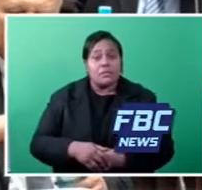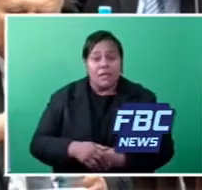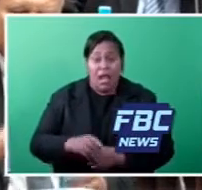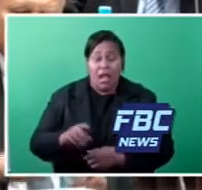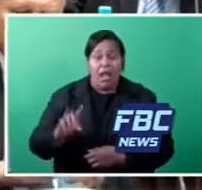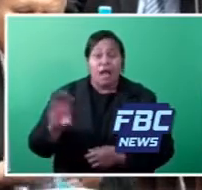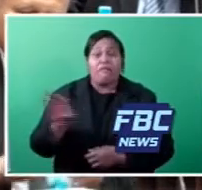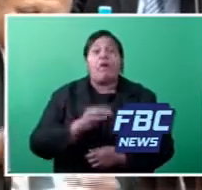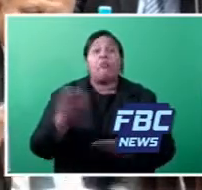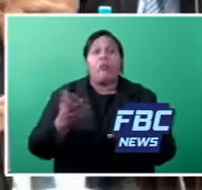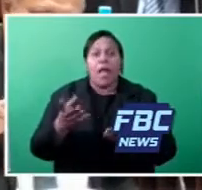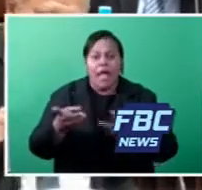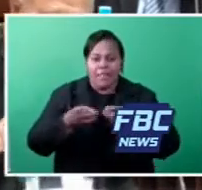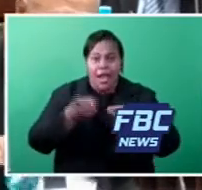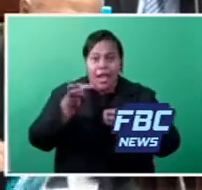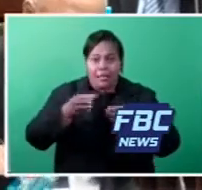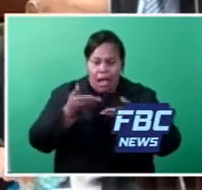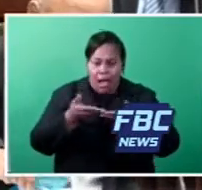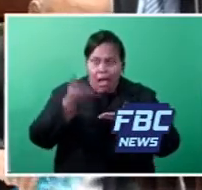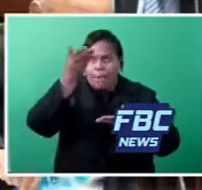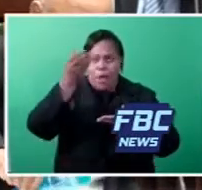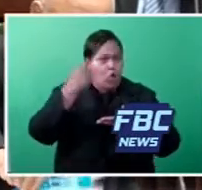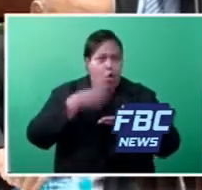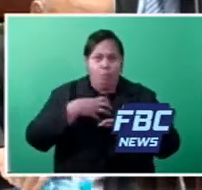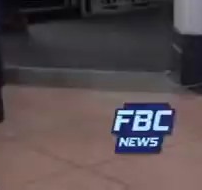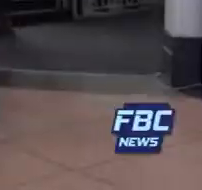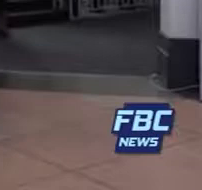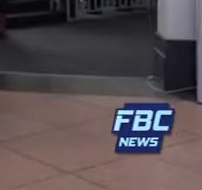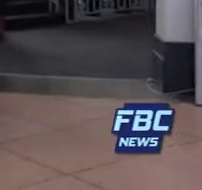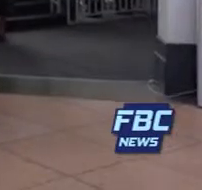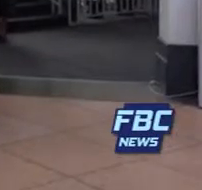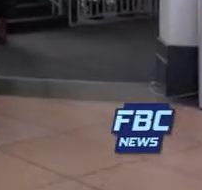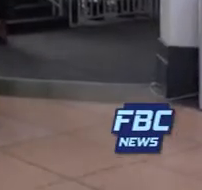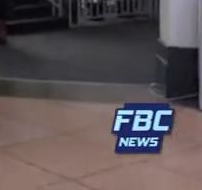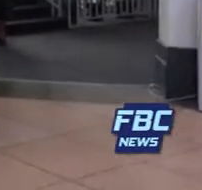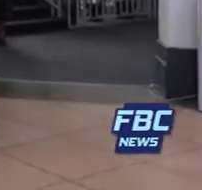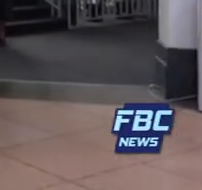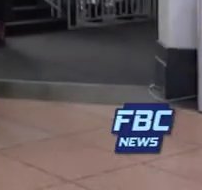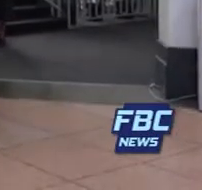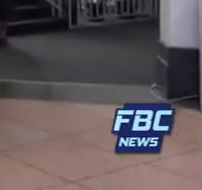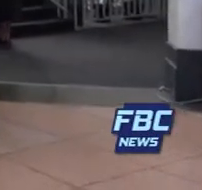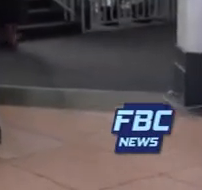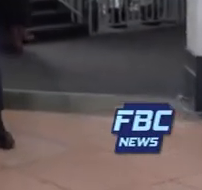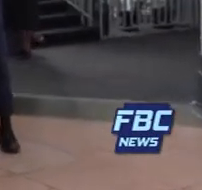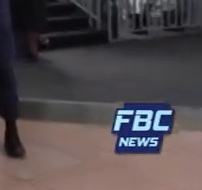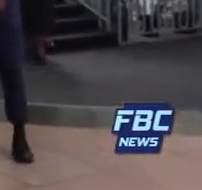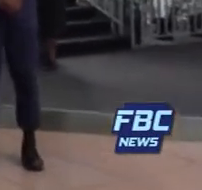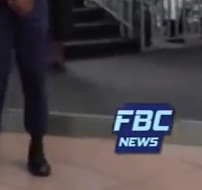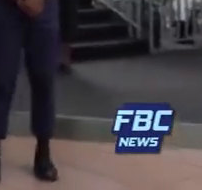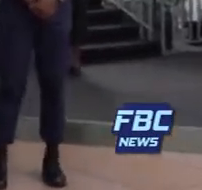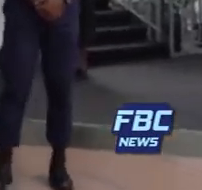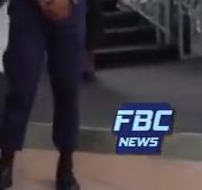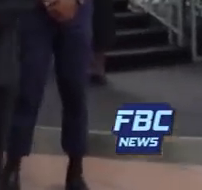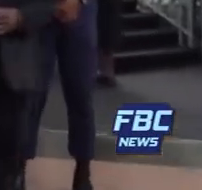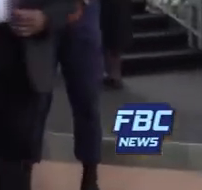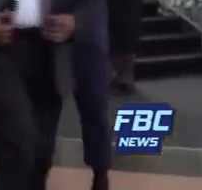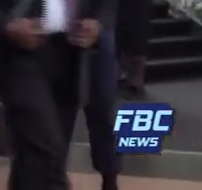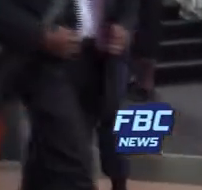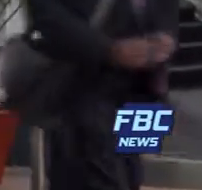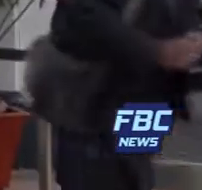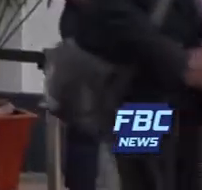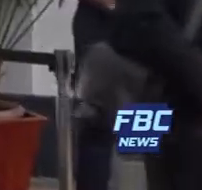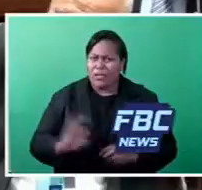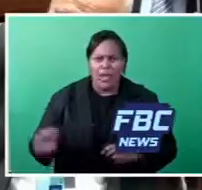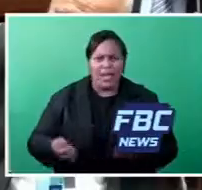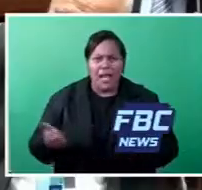more indigenous people because they're using OMRS to remove them. Not holding back, Attorney General Ayaz Sayed Kayum calling out Nawaikula's statement